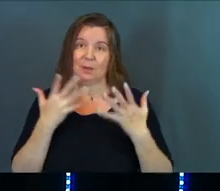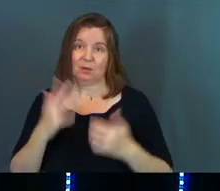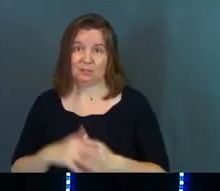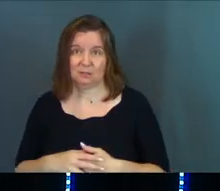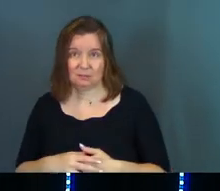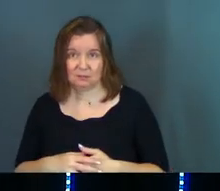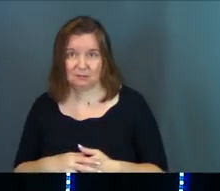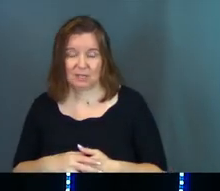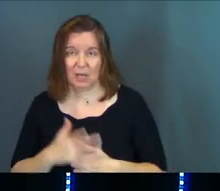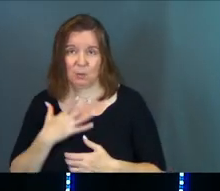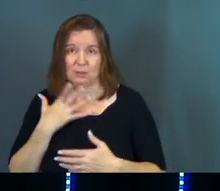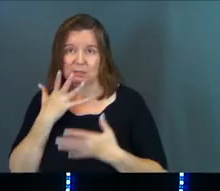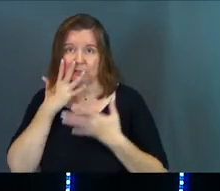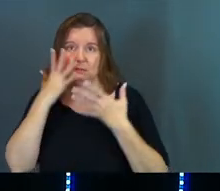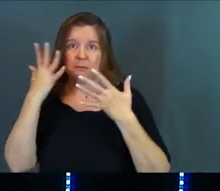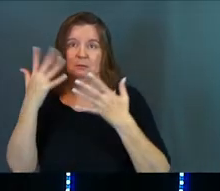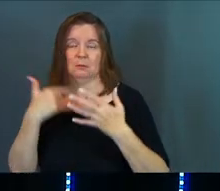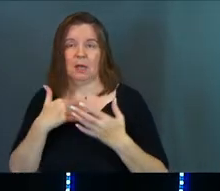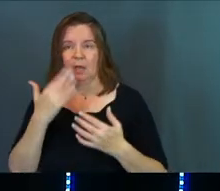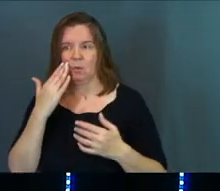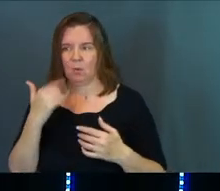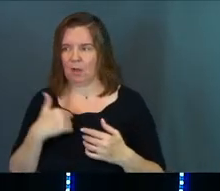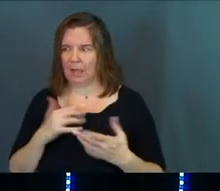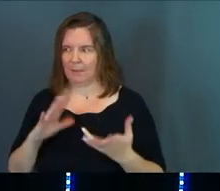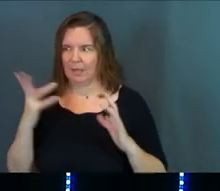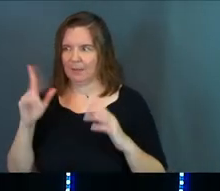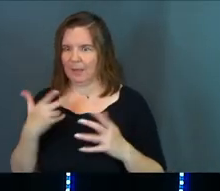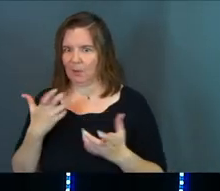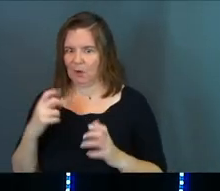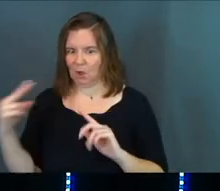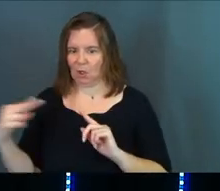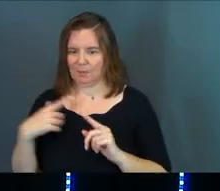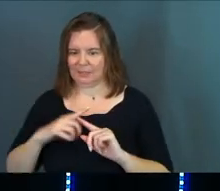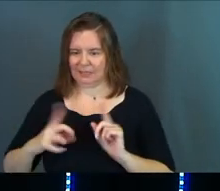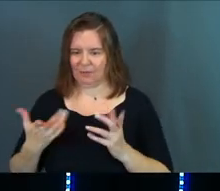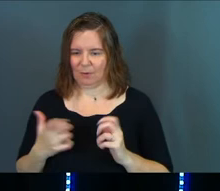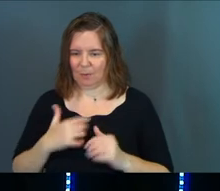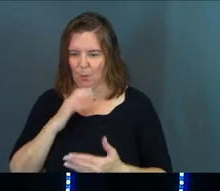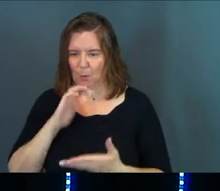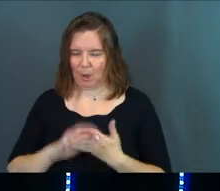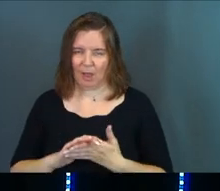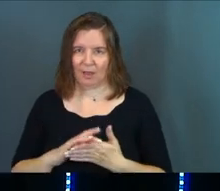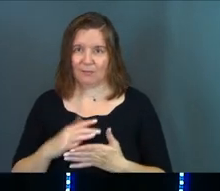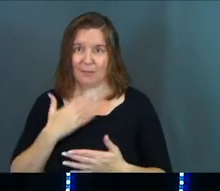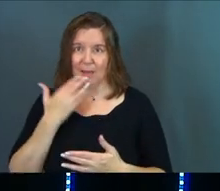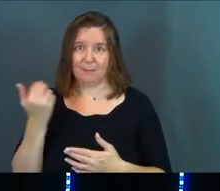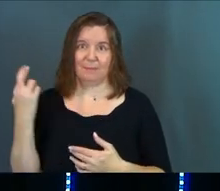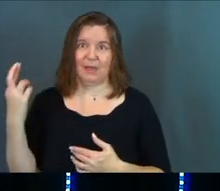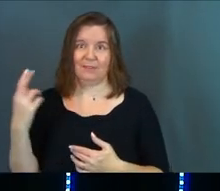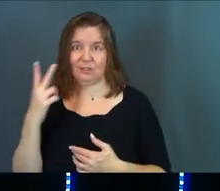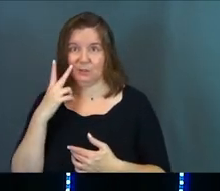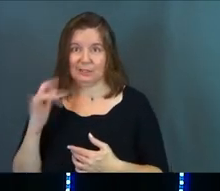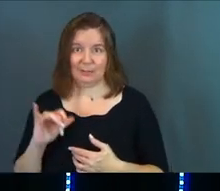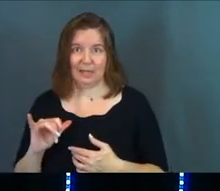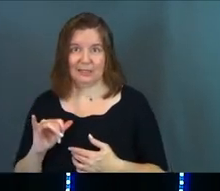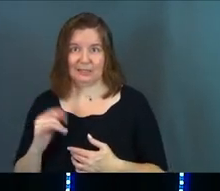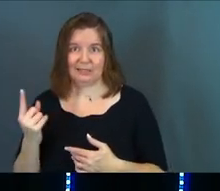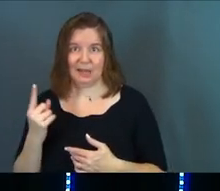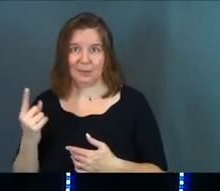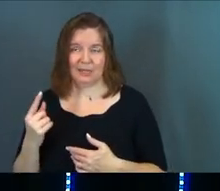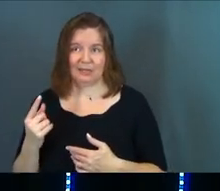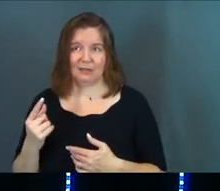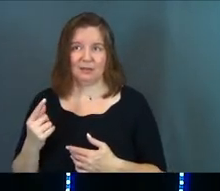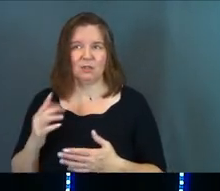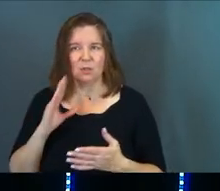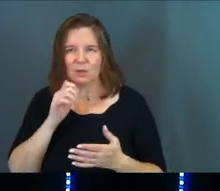embarrassed. I was ashamed. I knew, man, I'm messed up, and I don't want her to look at me differently. I don't want my wife, my best friend, to see me as